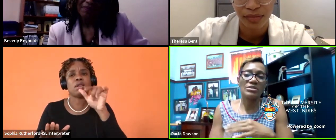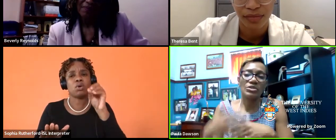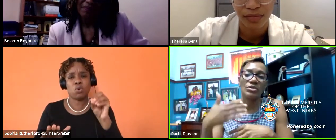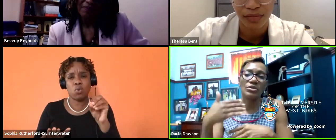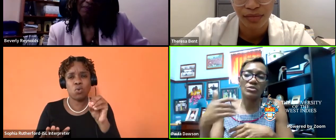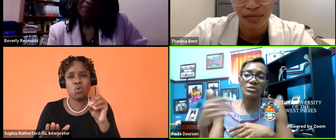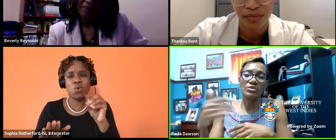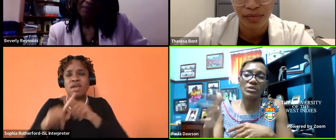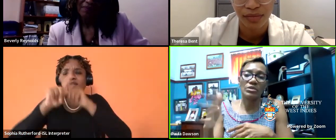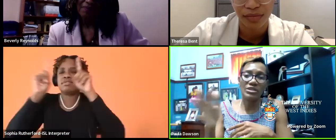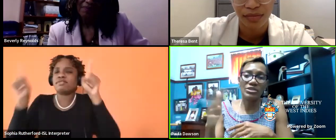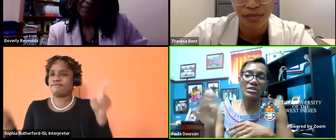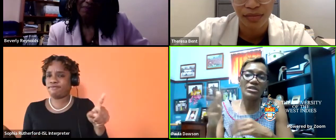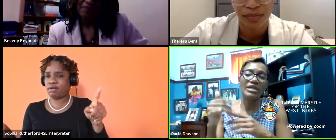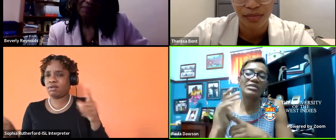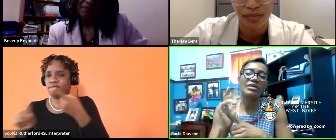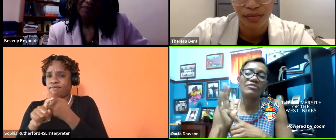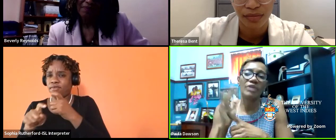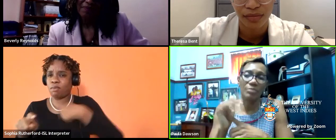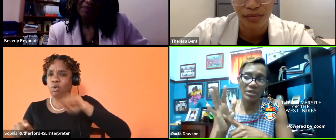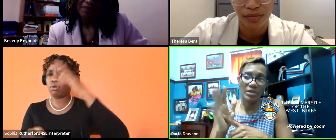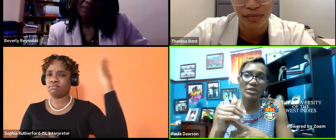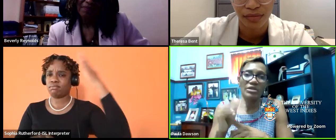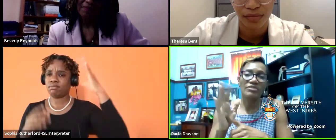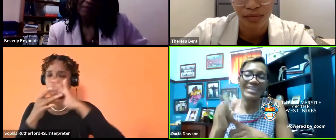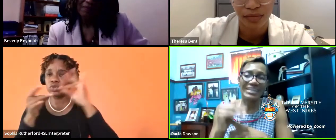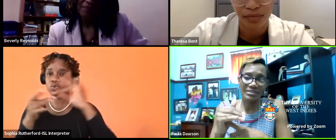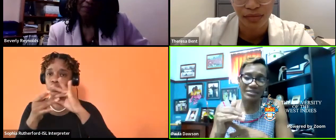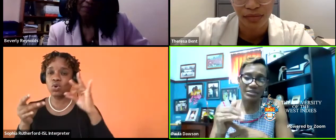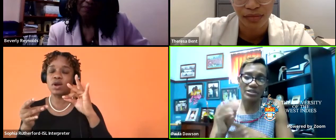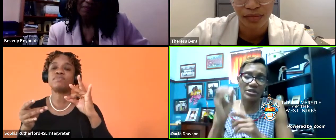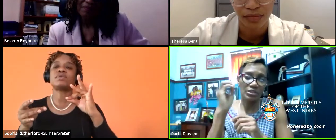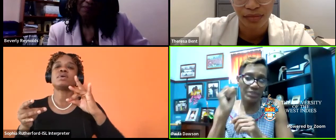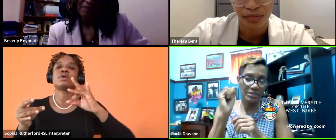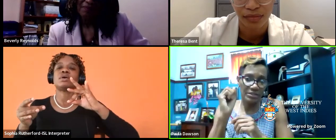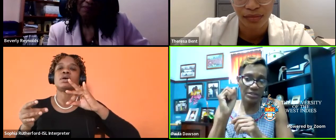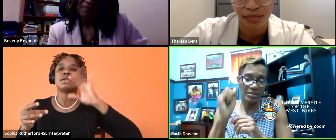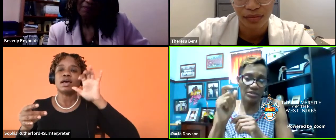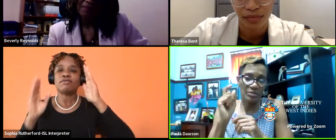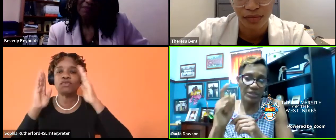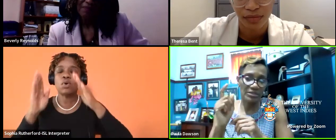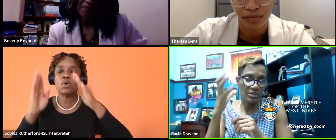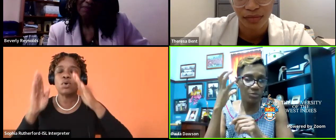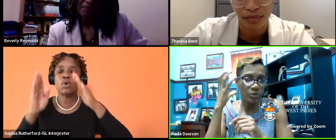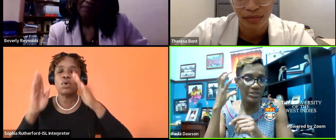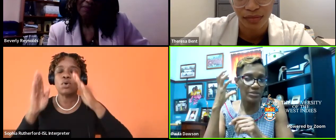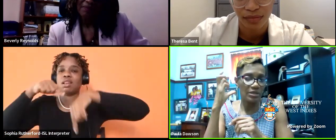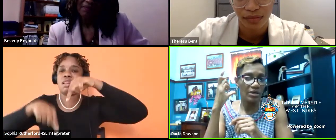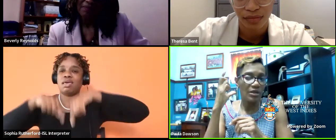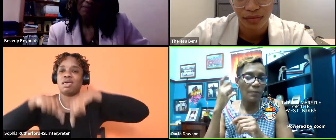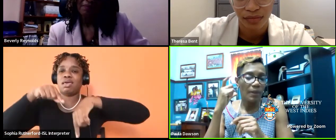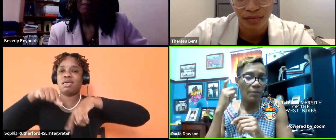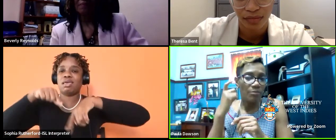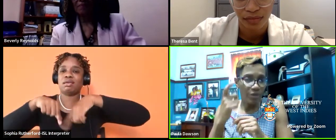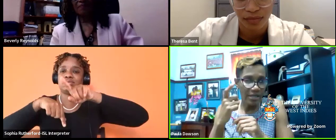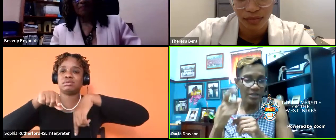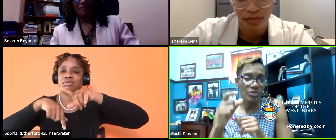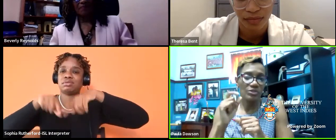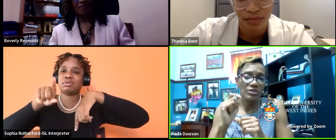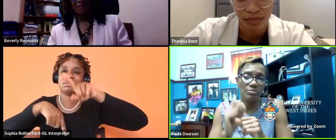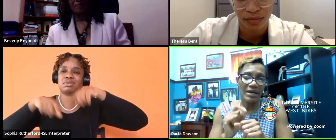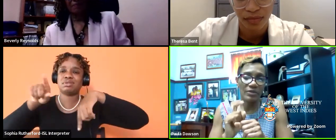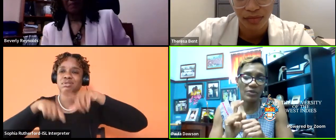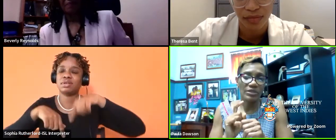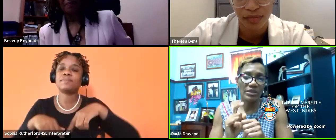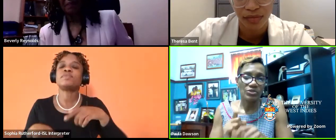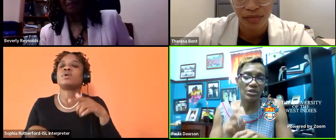which means initially the legs are floppy. They're flaccid. They're not spastic. Spastic is more when there's a brain injury